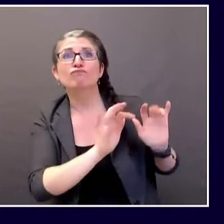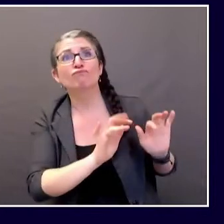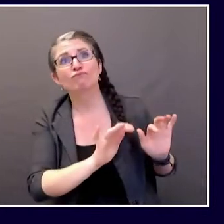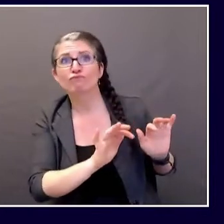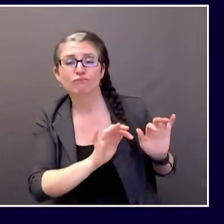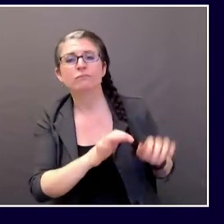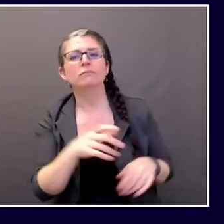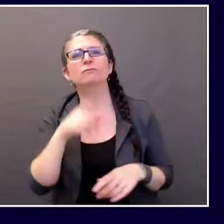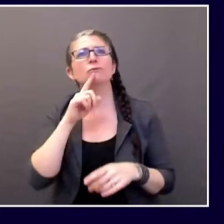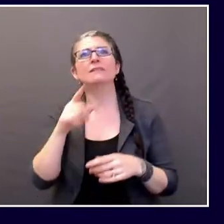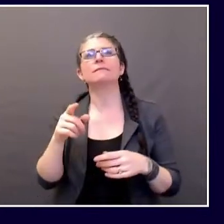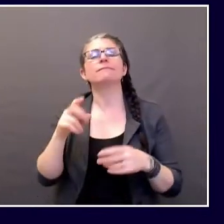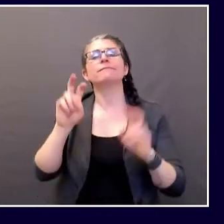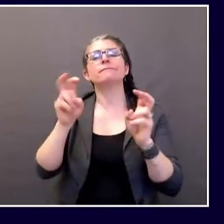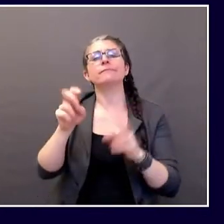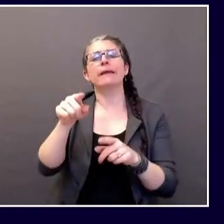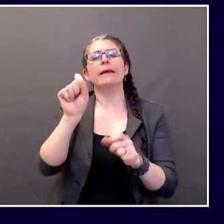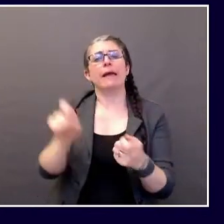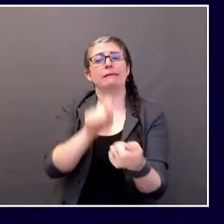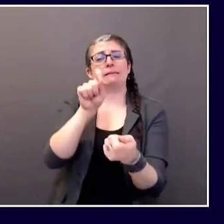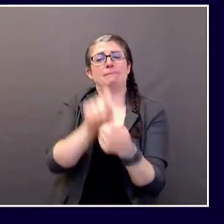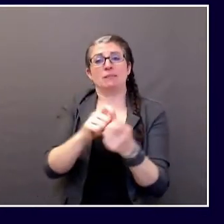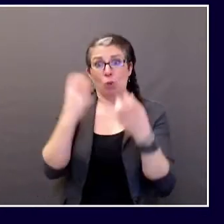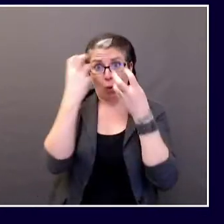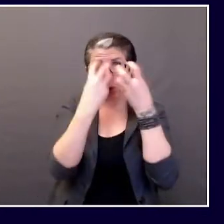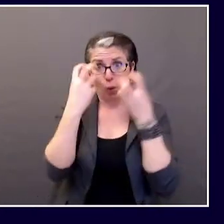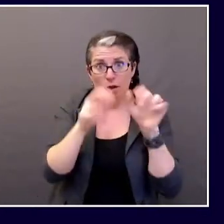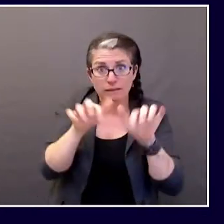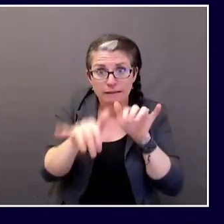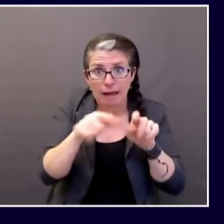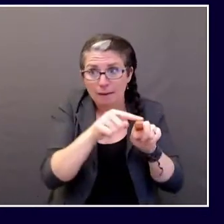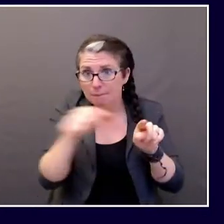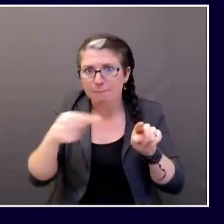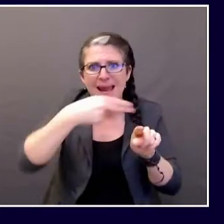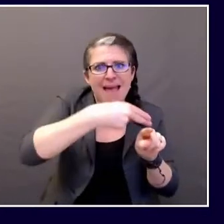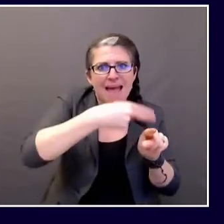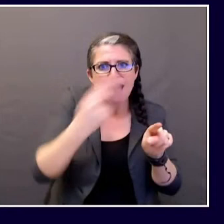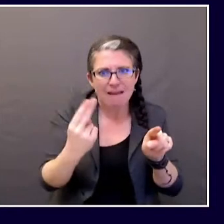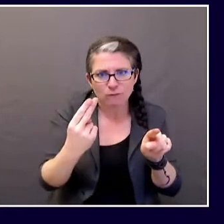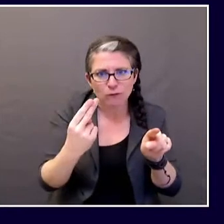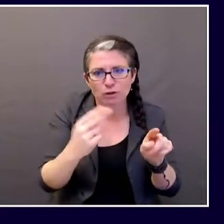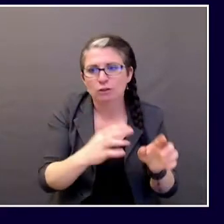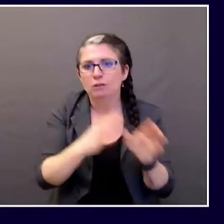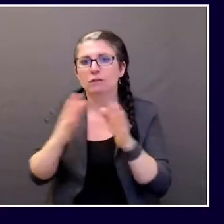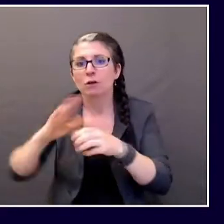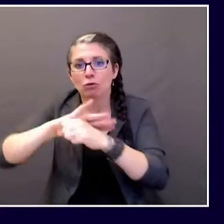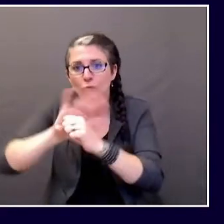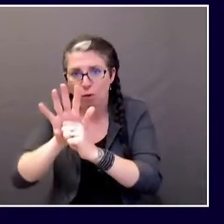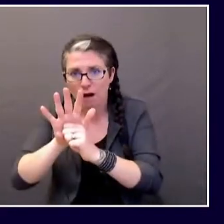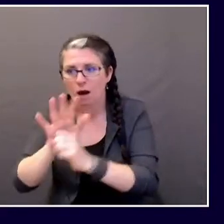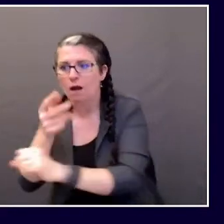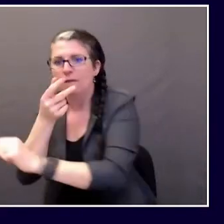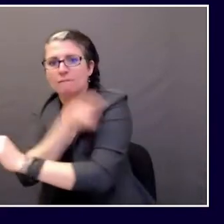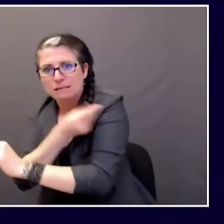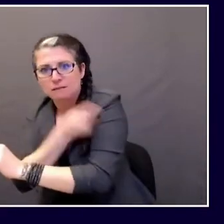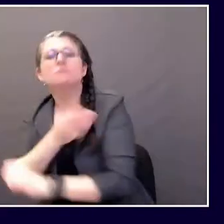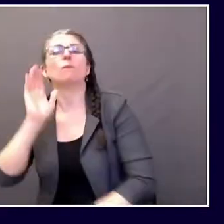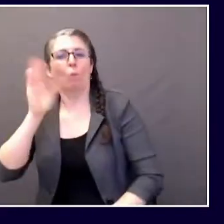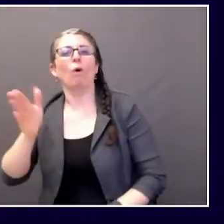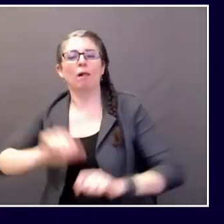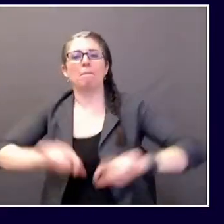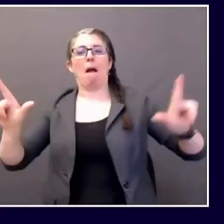Also announced yesterday is that the Penobscot County Health Center will receive 1,000 doses of Johnson &